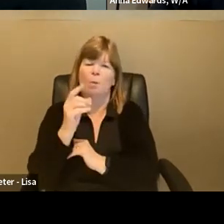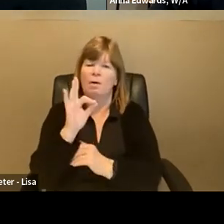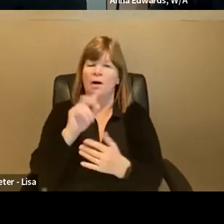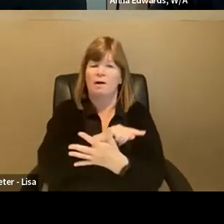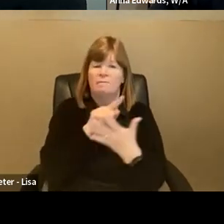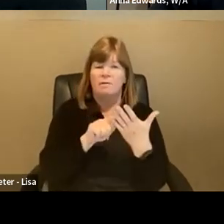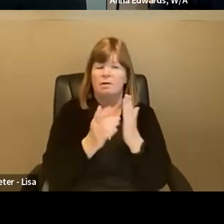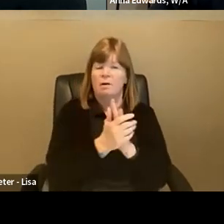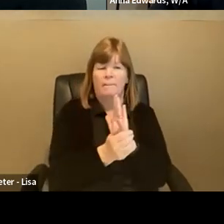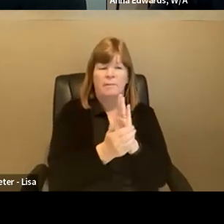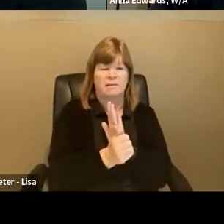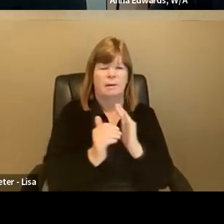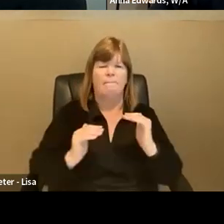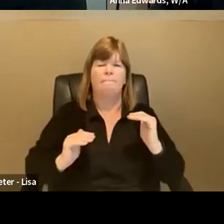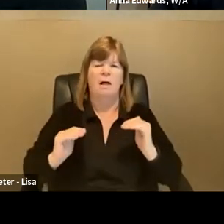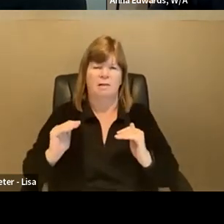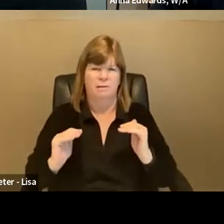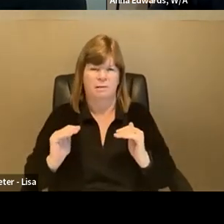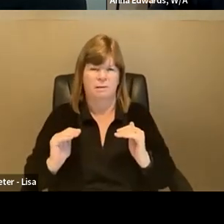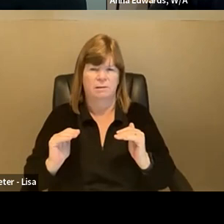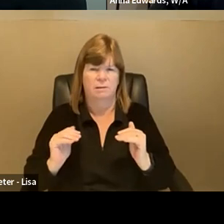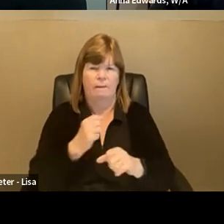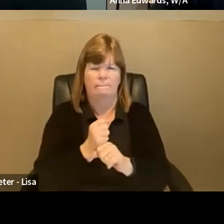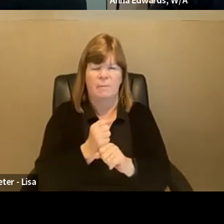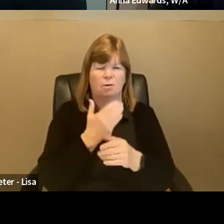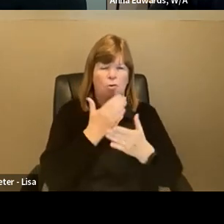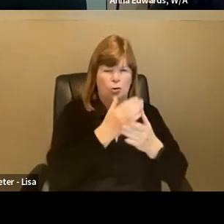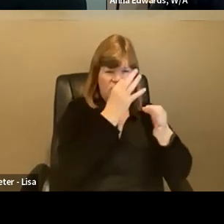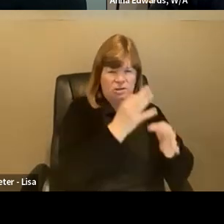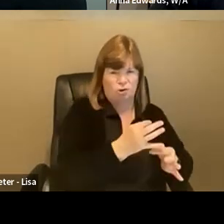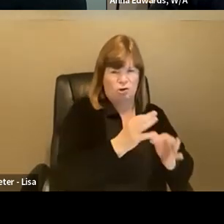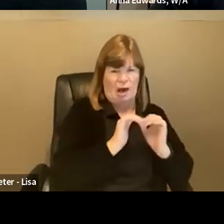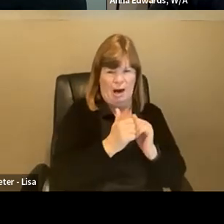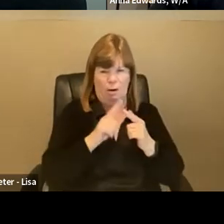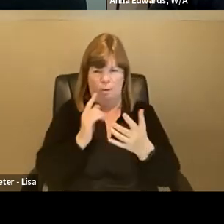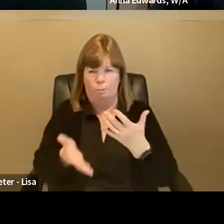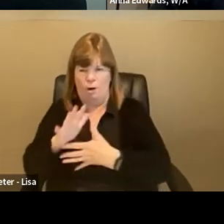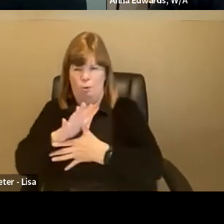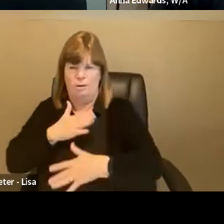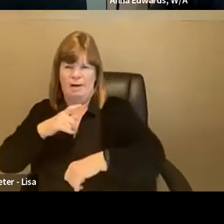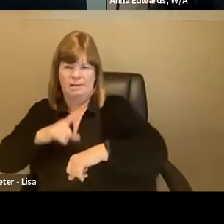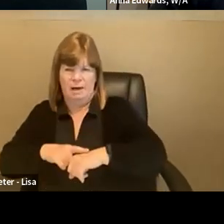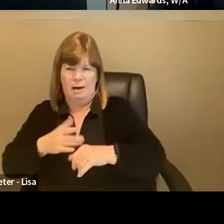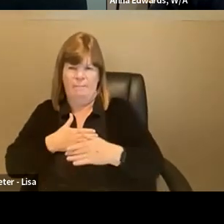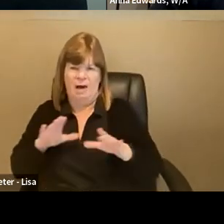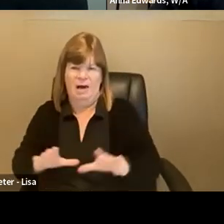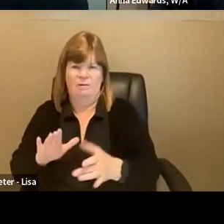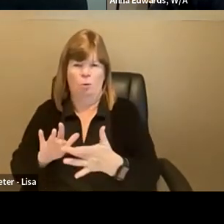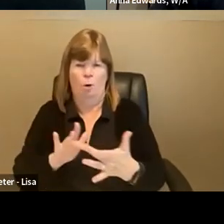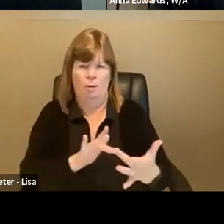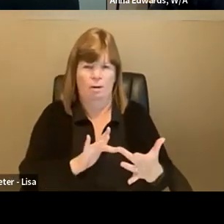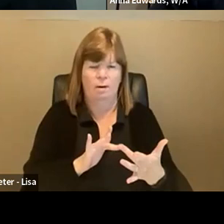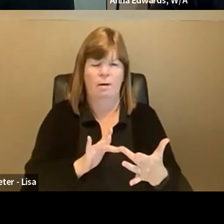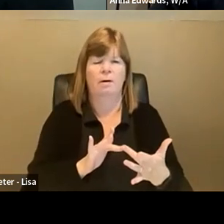competencies is balanced, making informed decisions about how I prioritize my time and activities online.